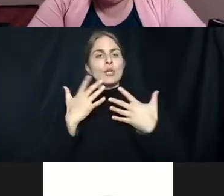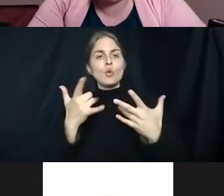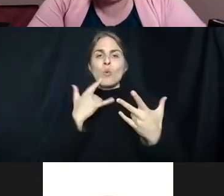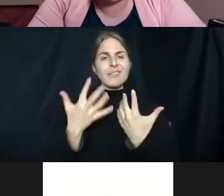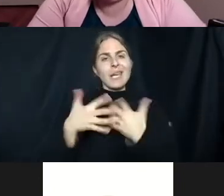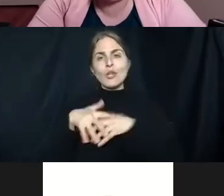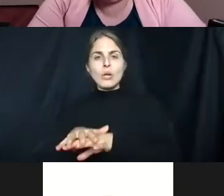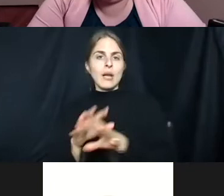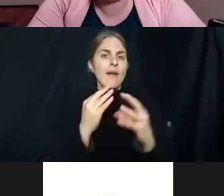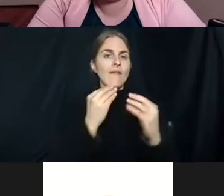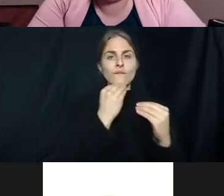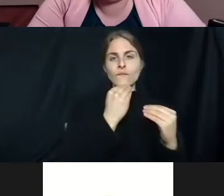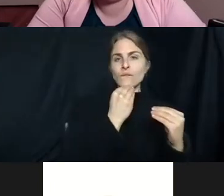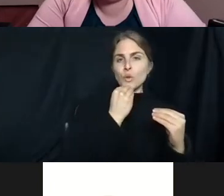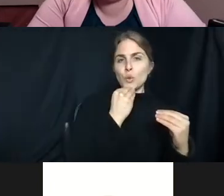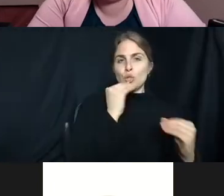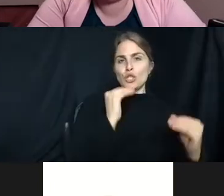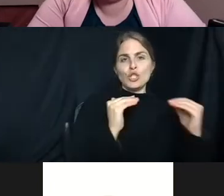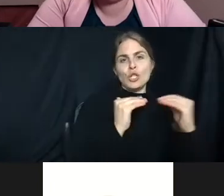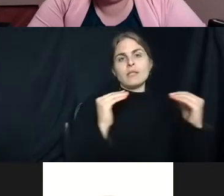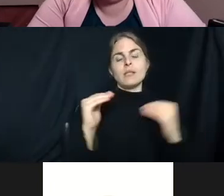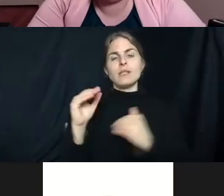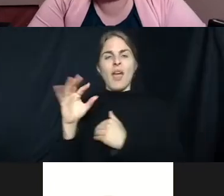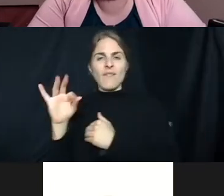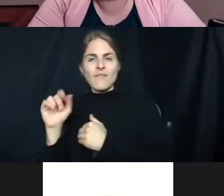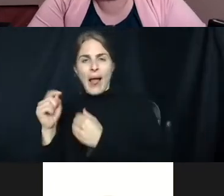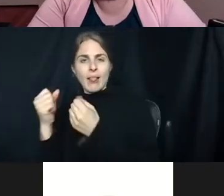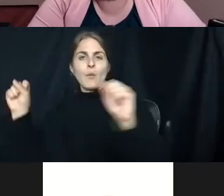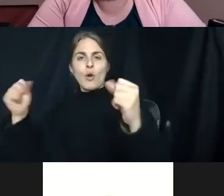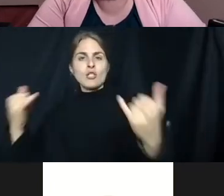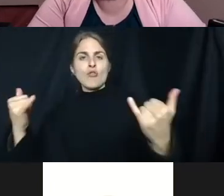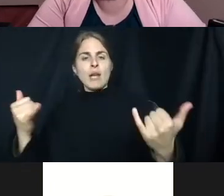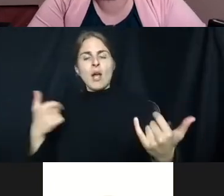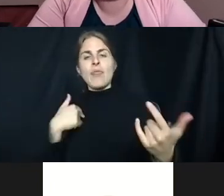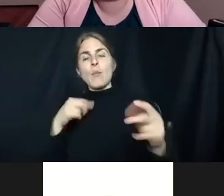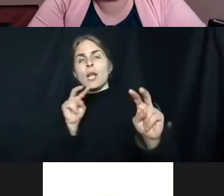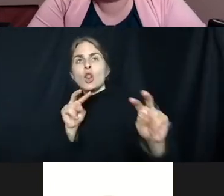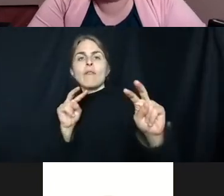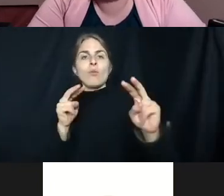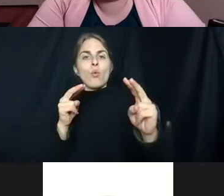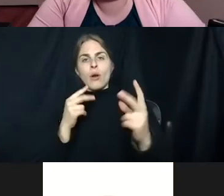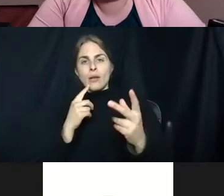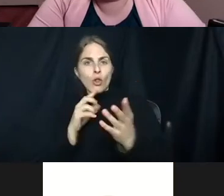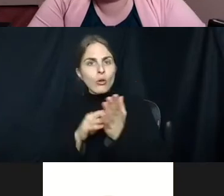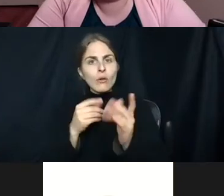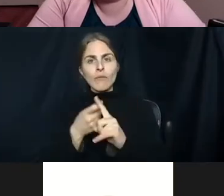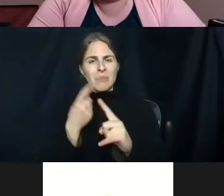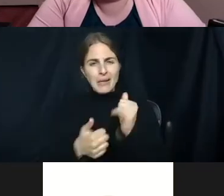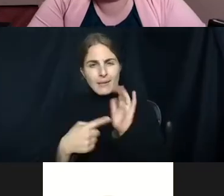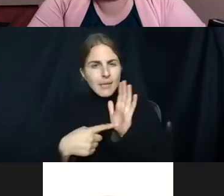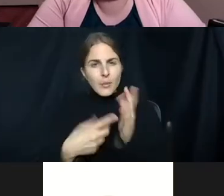and fat liberation right now, that, yeah, we can like look towards and learn from.